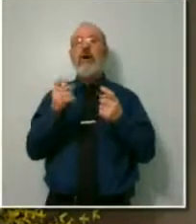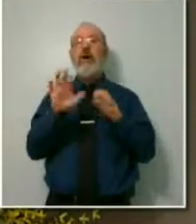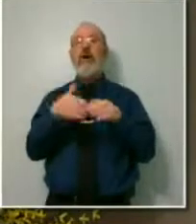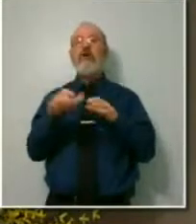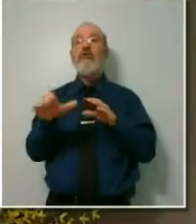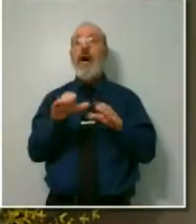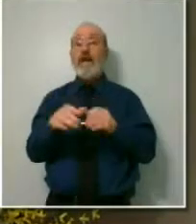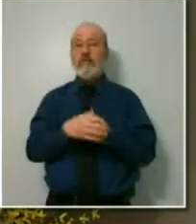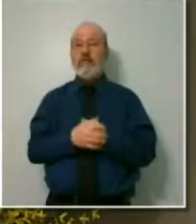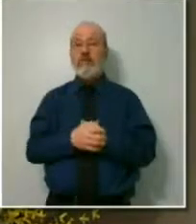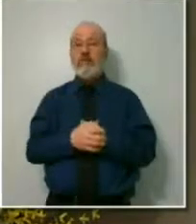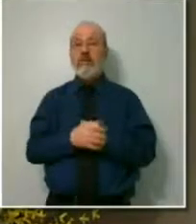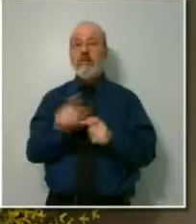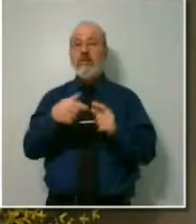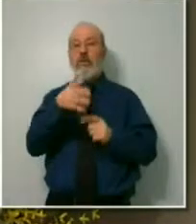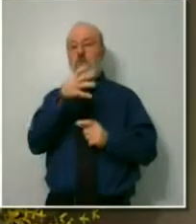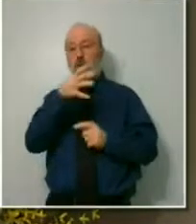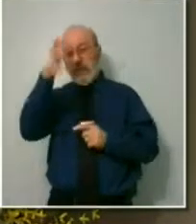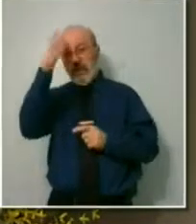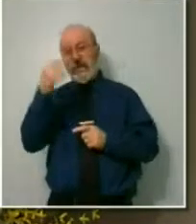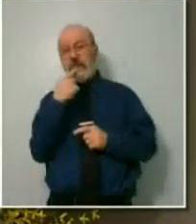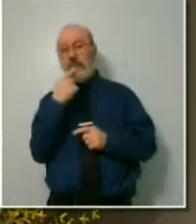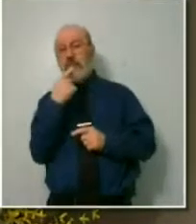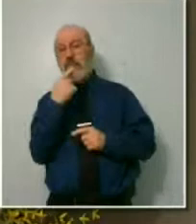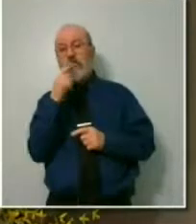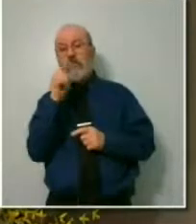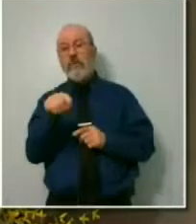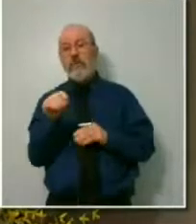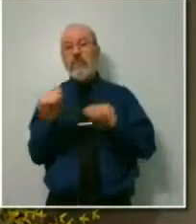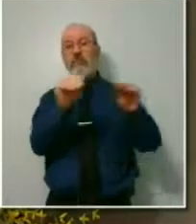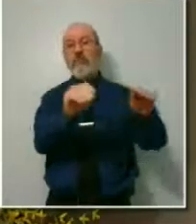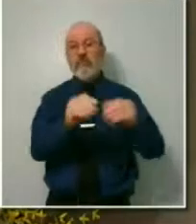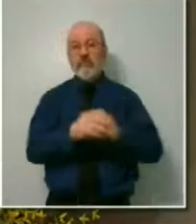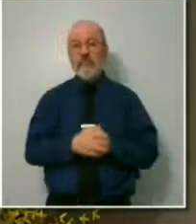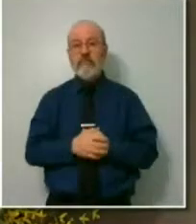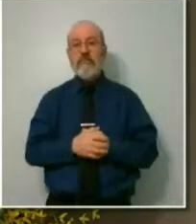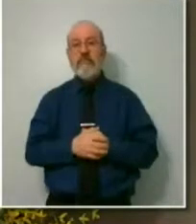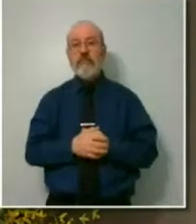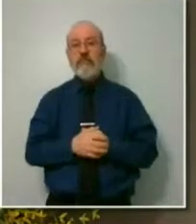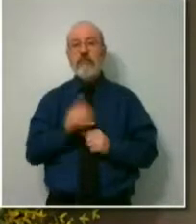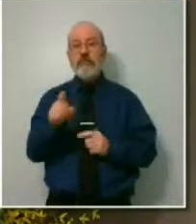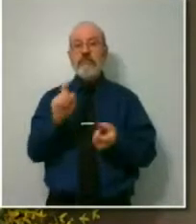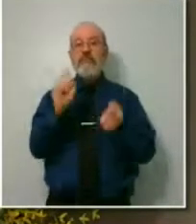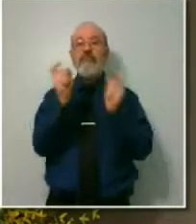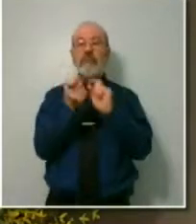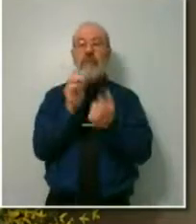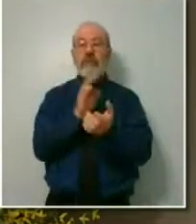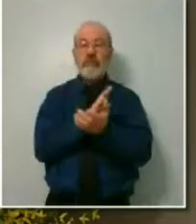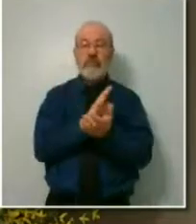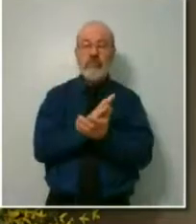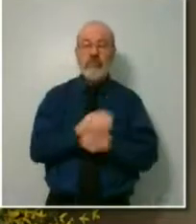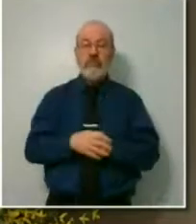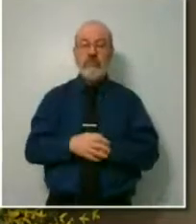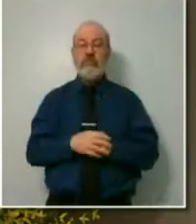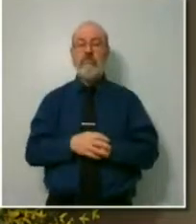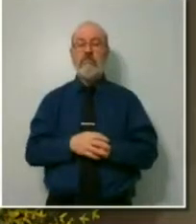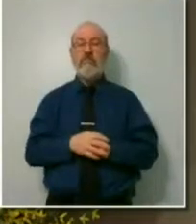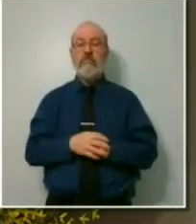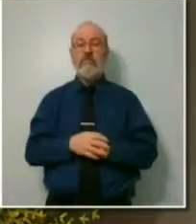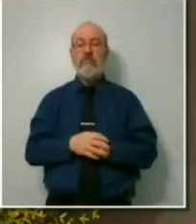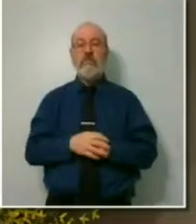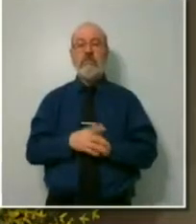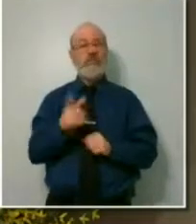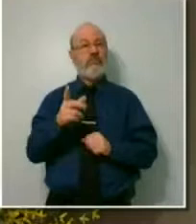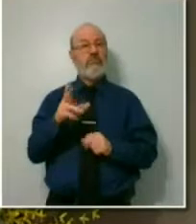when mom and dad said, we have to move and you're going to have to change schools, you had no